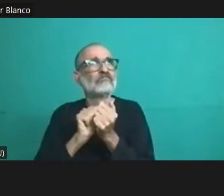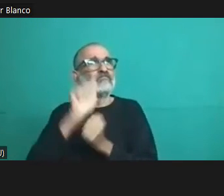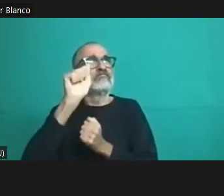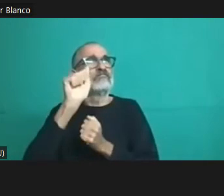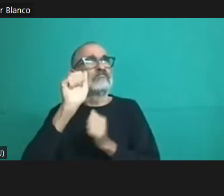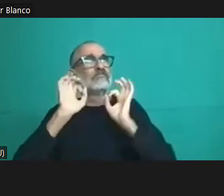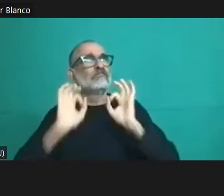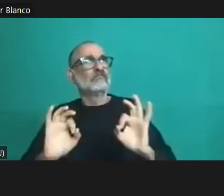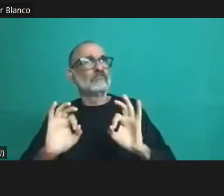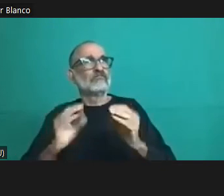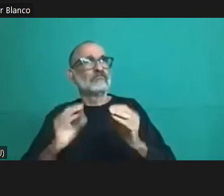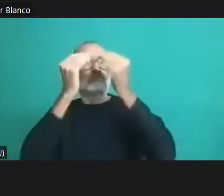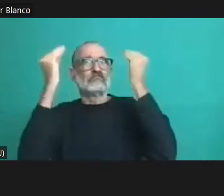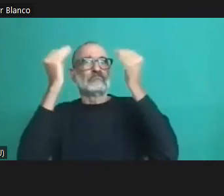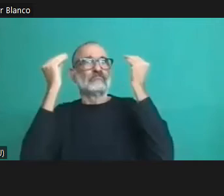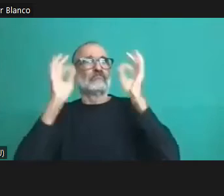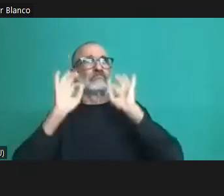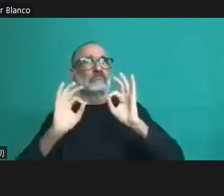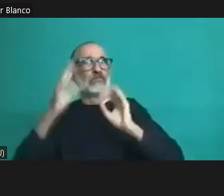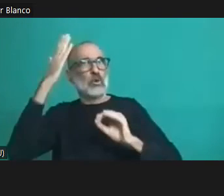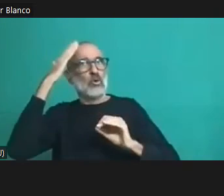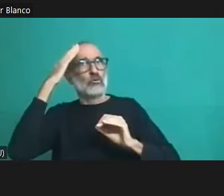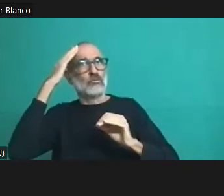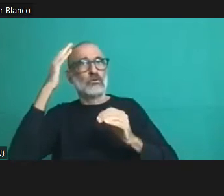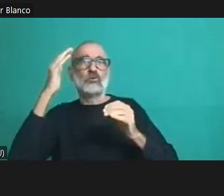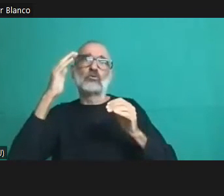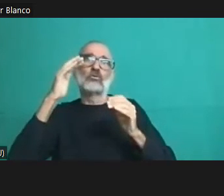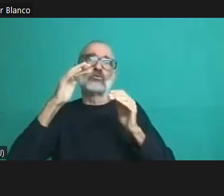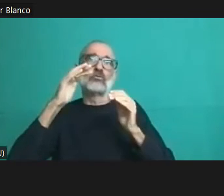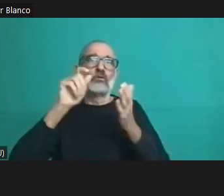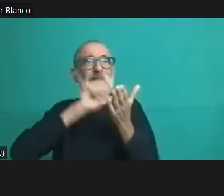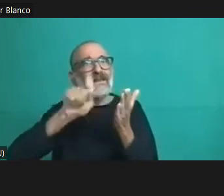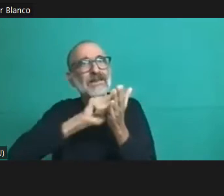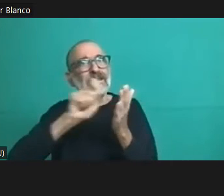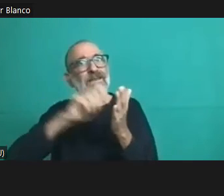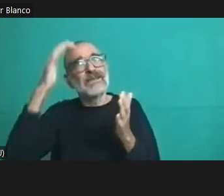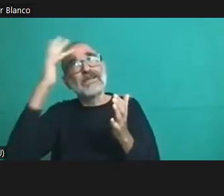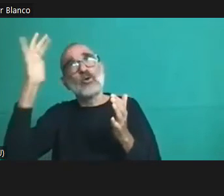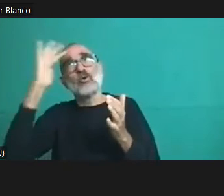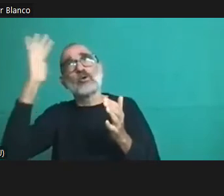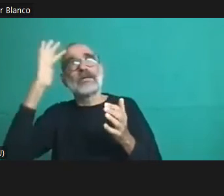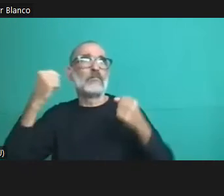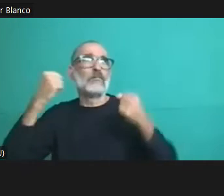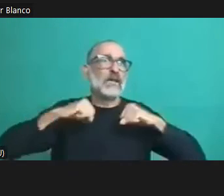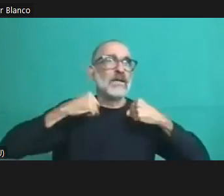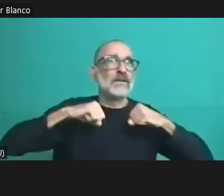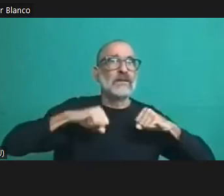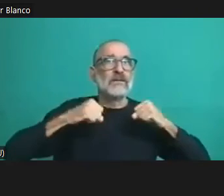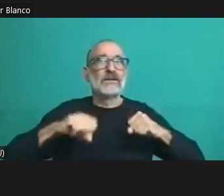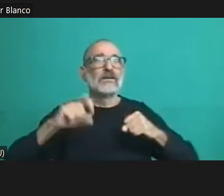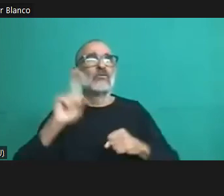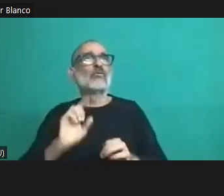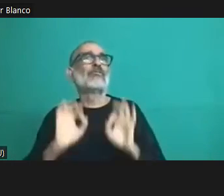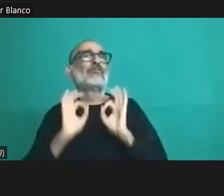that they can have influence on the theory and the practice of appropriate hand hygiene. Now I